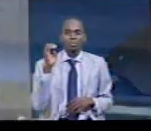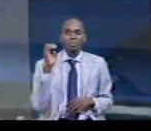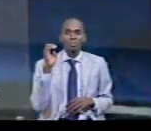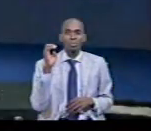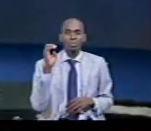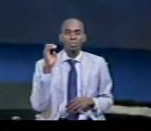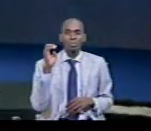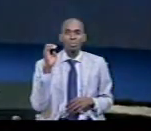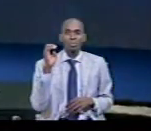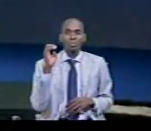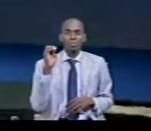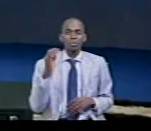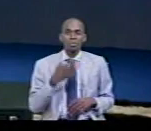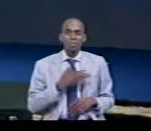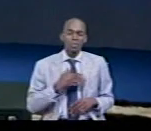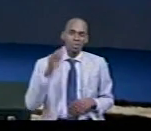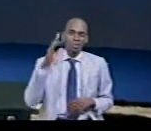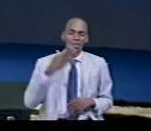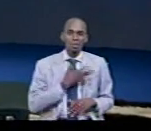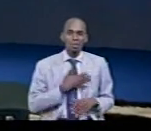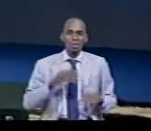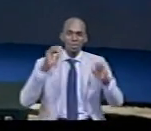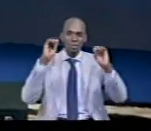my pastor and my teacher.